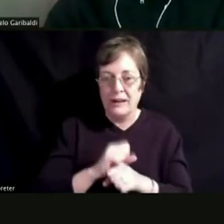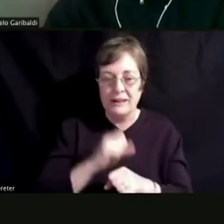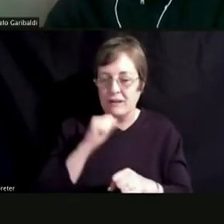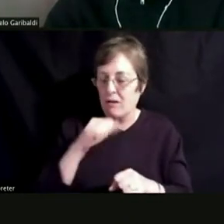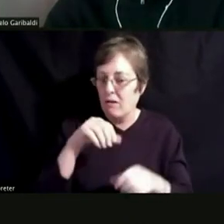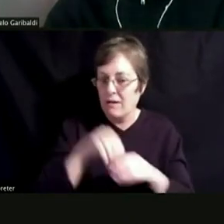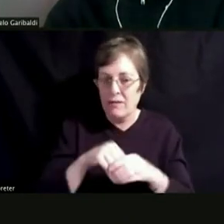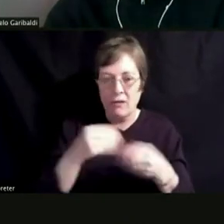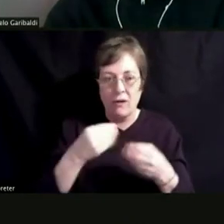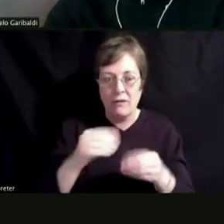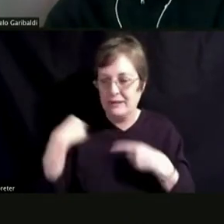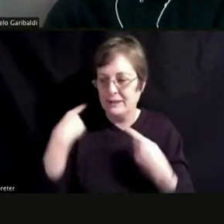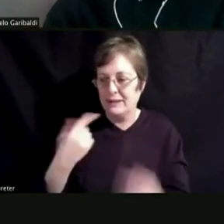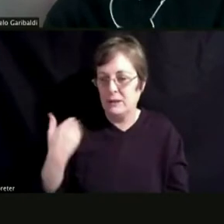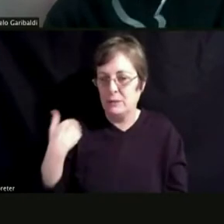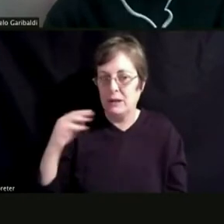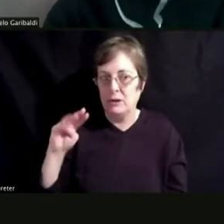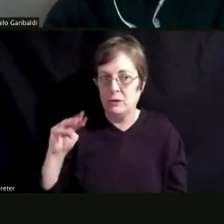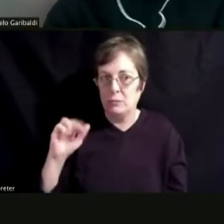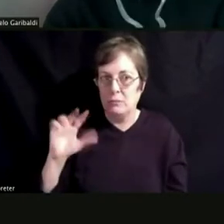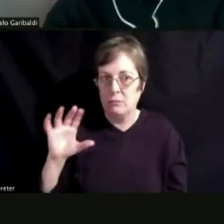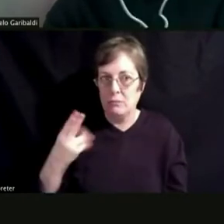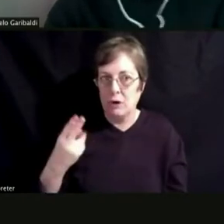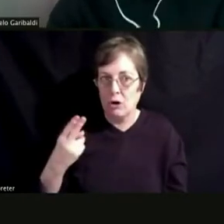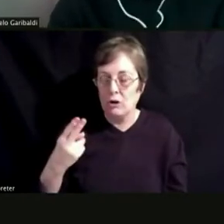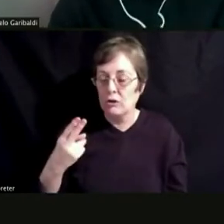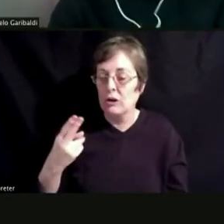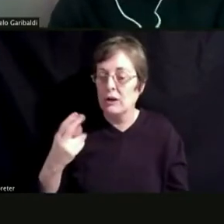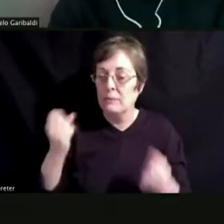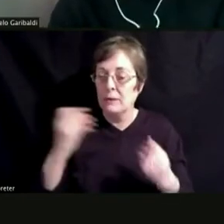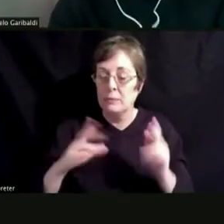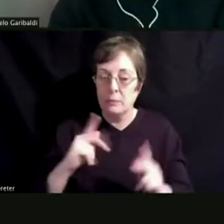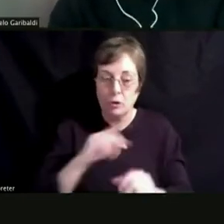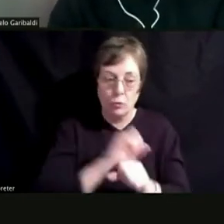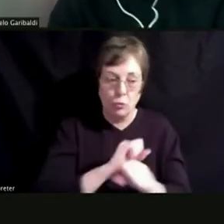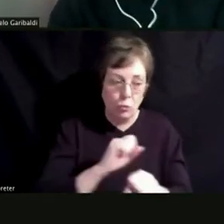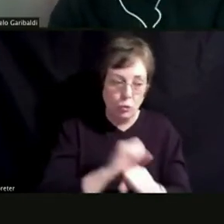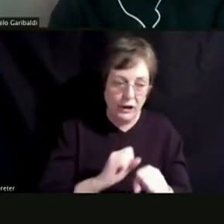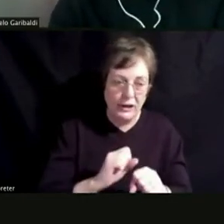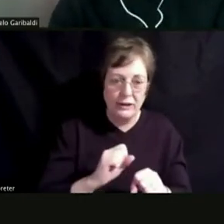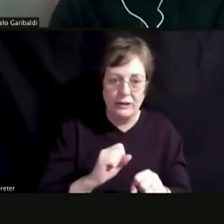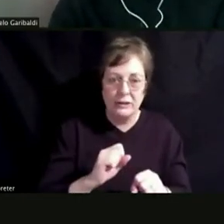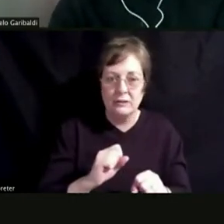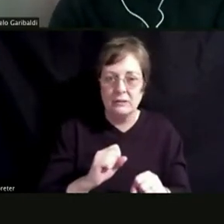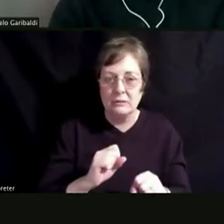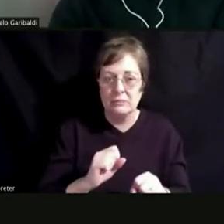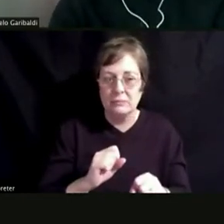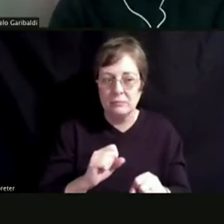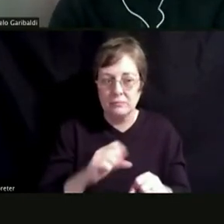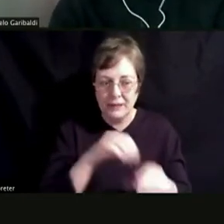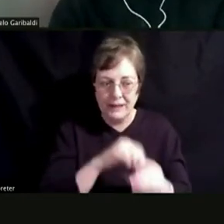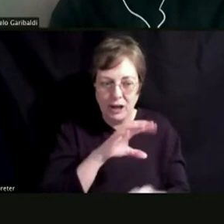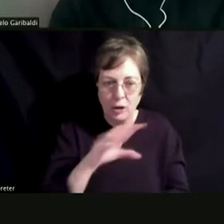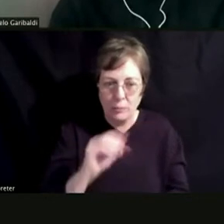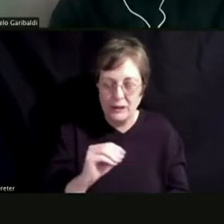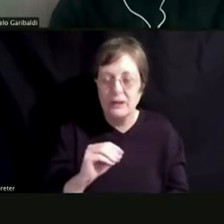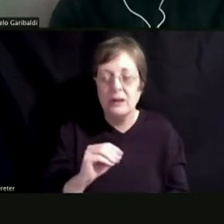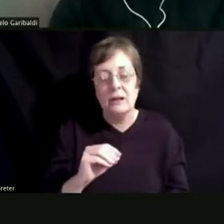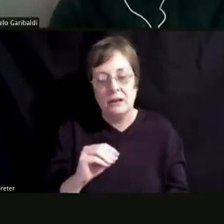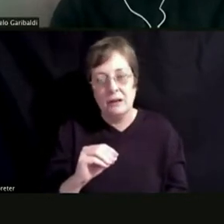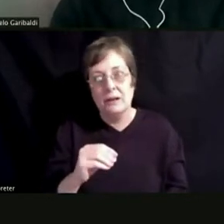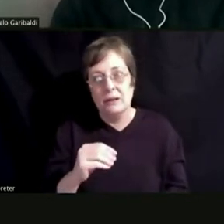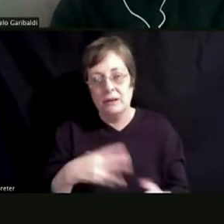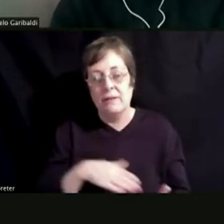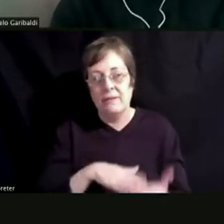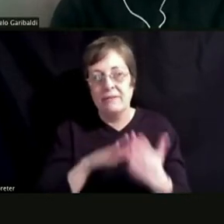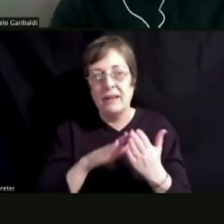are getting the work done so that companies like ours and others are having to deal with very difficult circumstances just